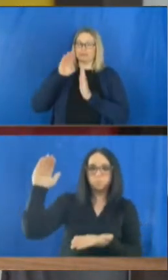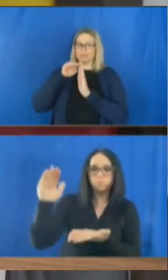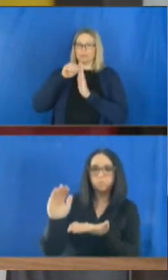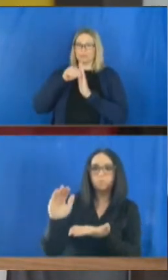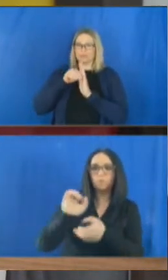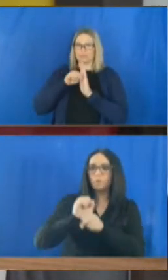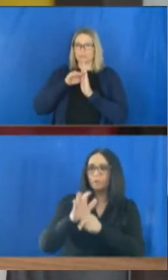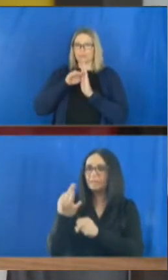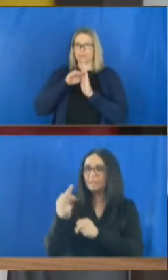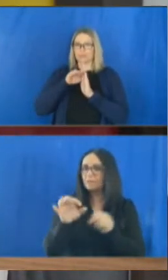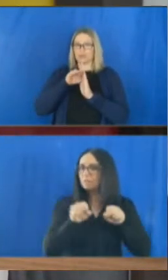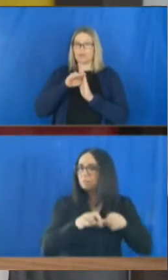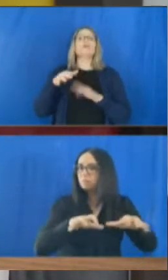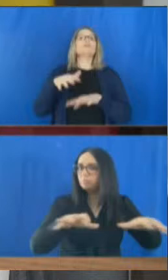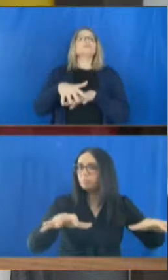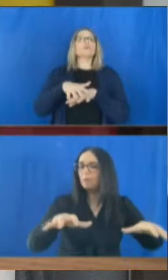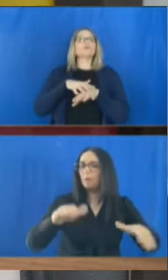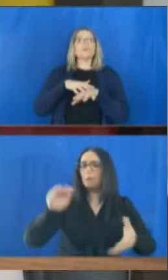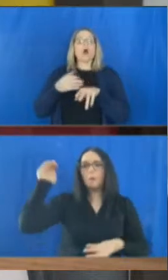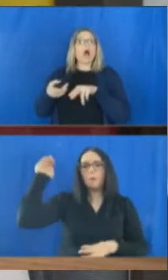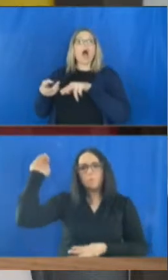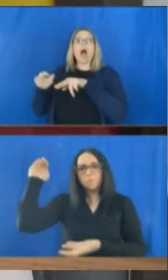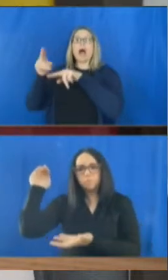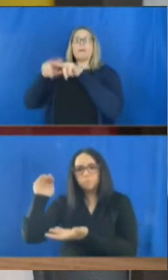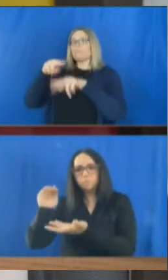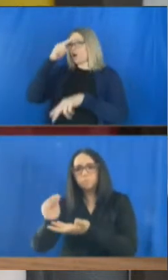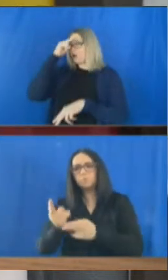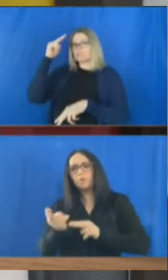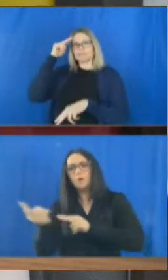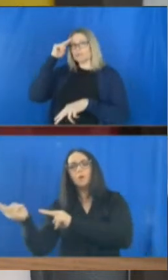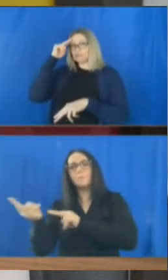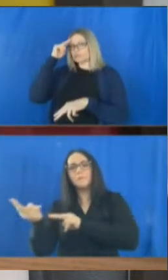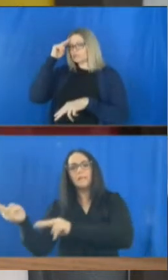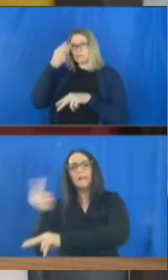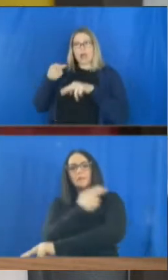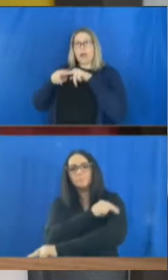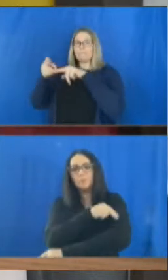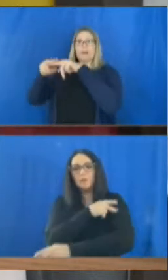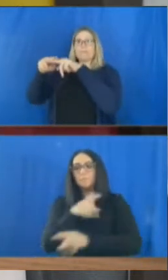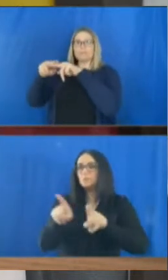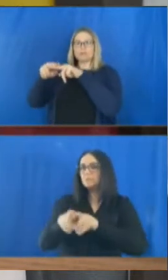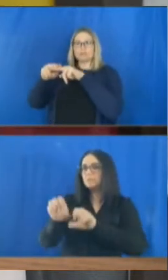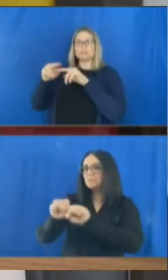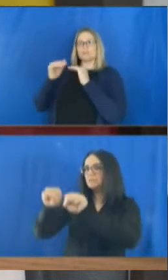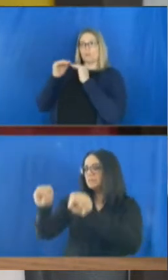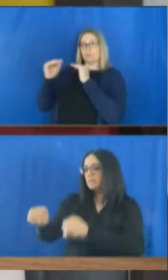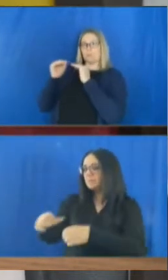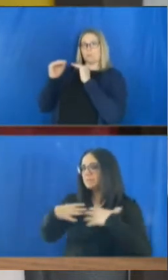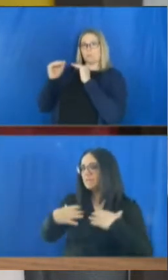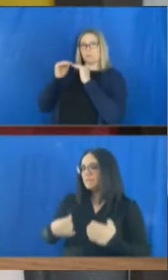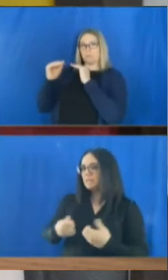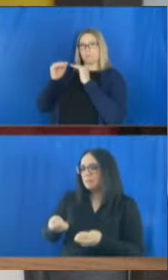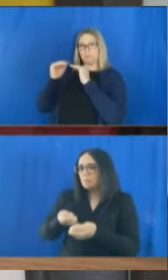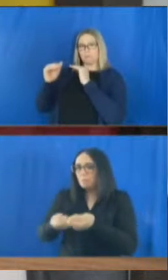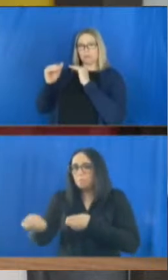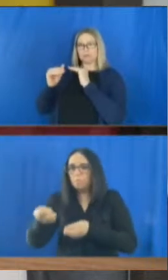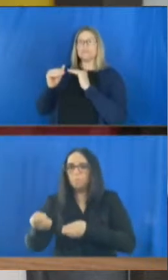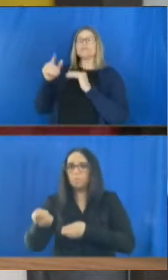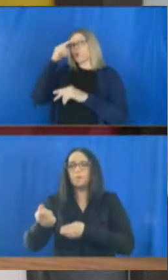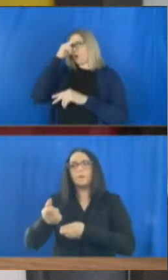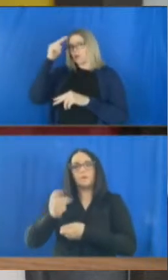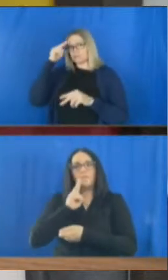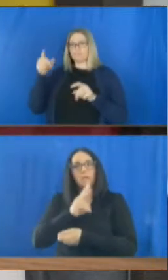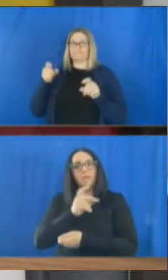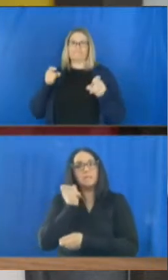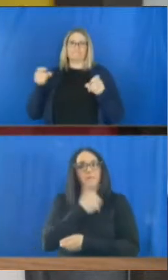situation. Over the past 2 weeks, New Brunswickers have stepped up for our province. Your actions have given our public